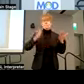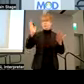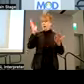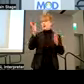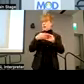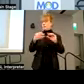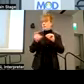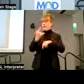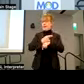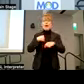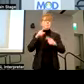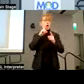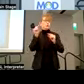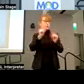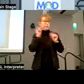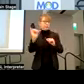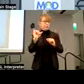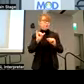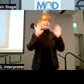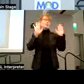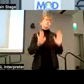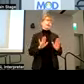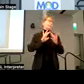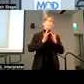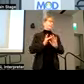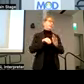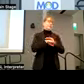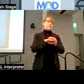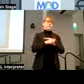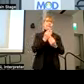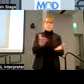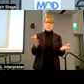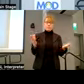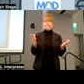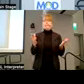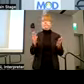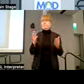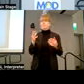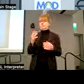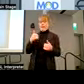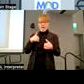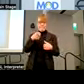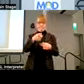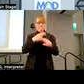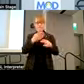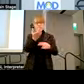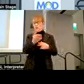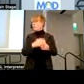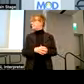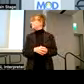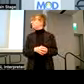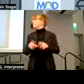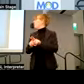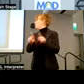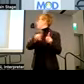I'm on Twitter, which is a great place for digital accessibility information, at LF Legal. I have